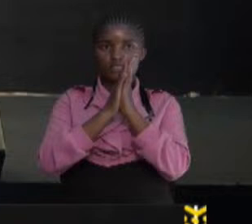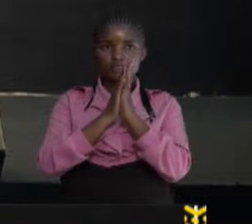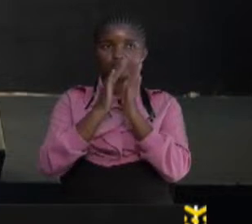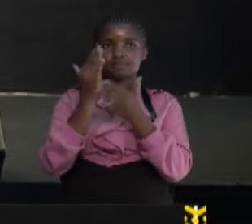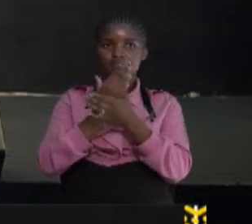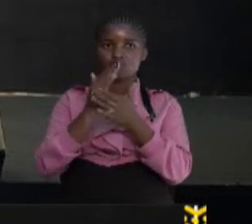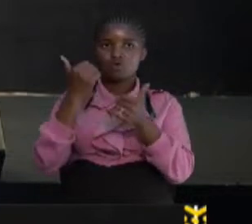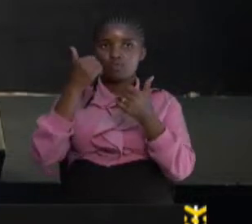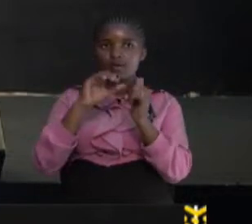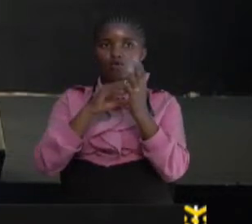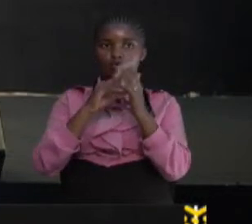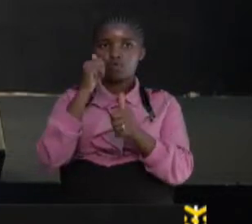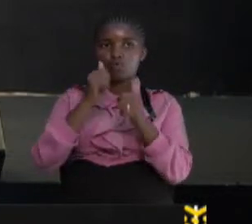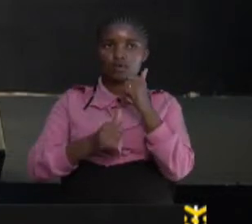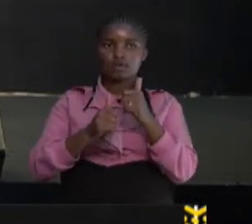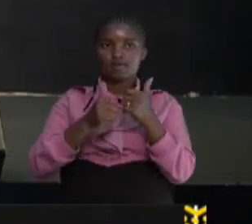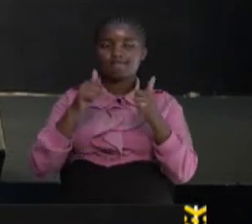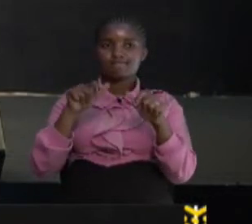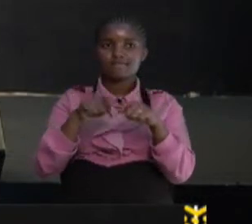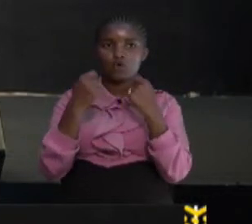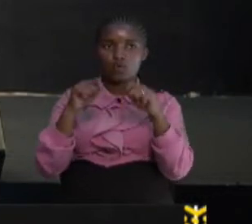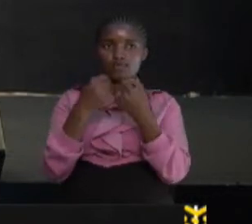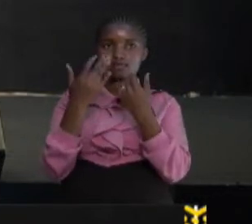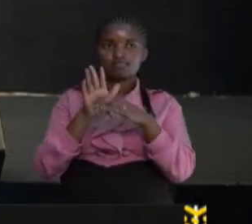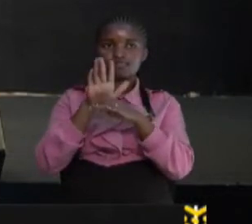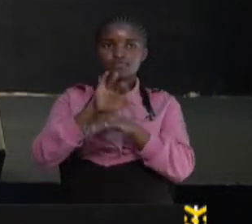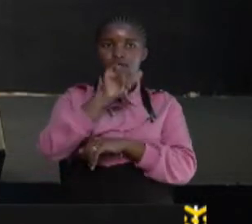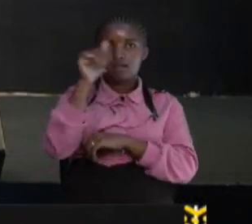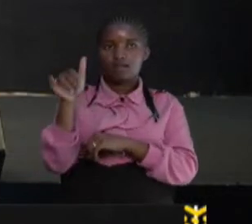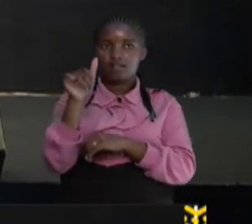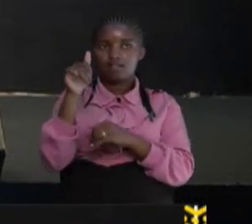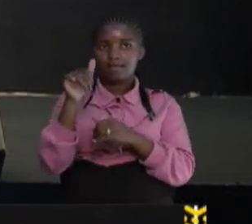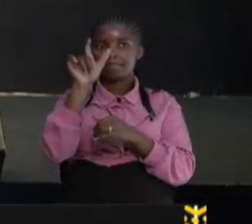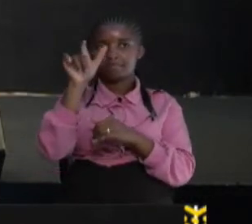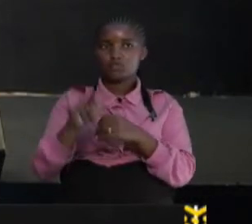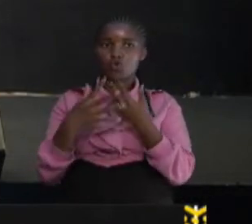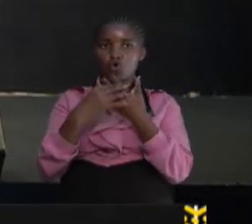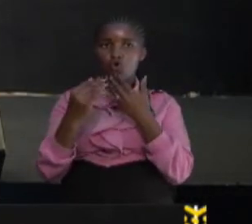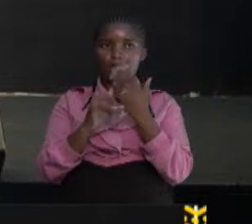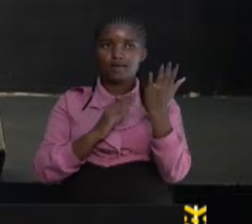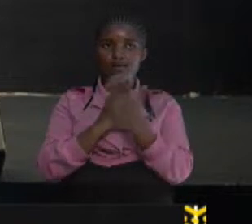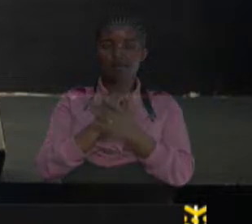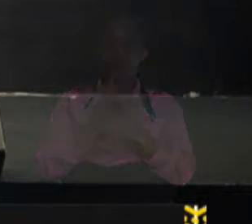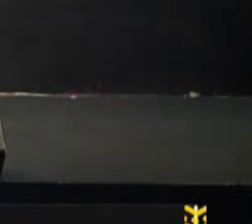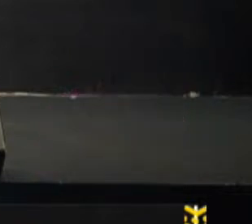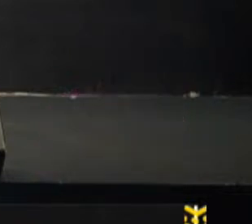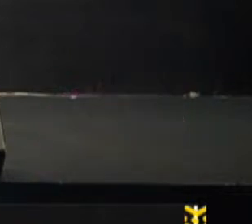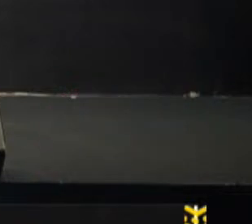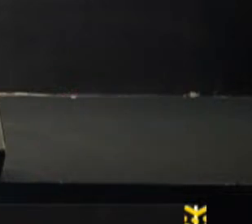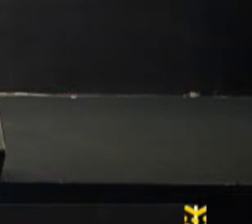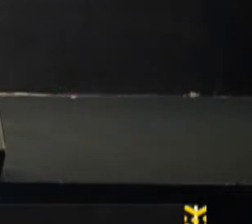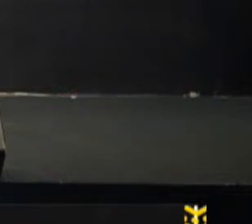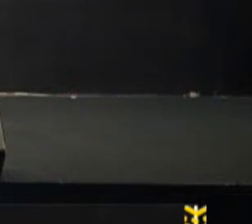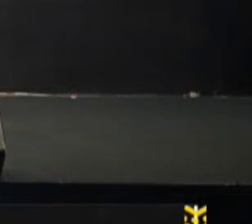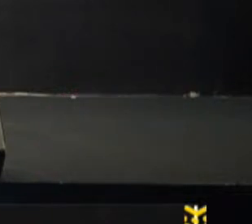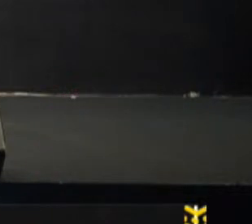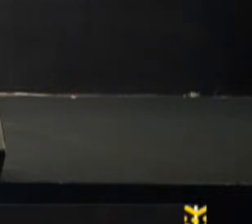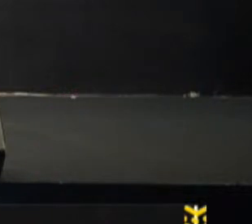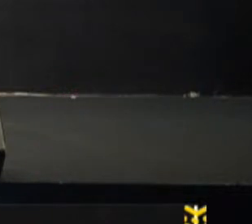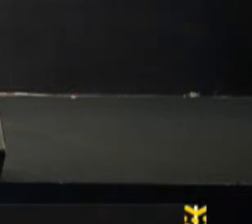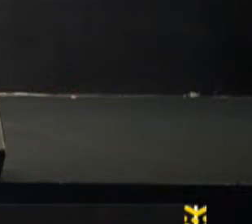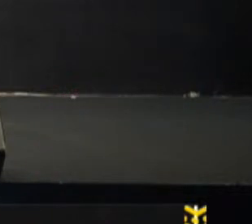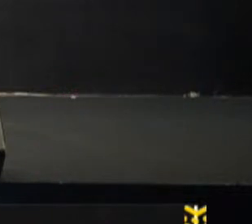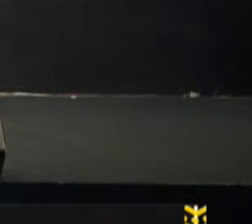violates or infringes upon another party's copyright, trademarks, or other IP, okay?